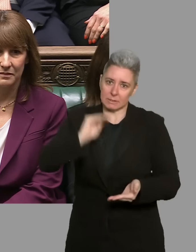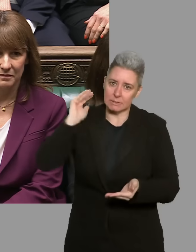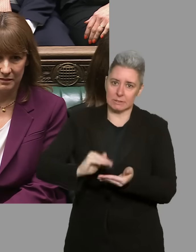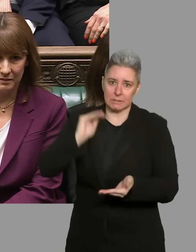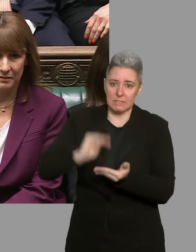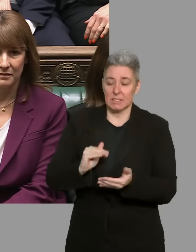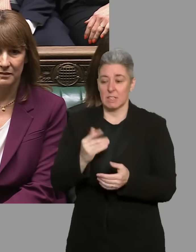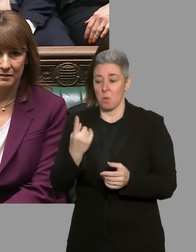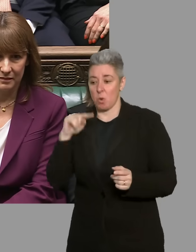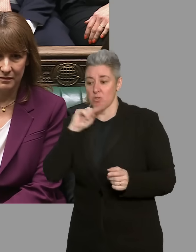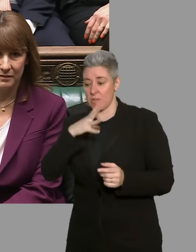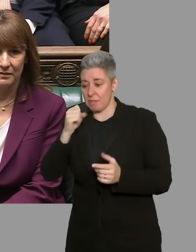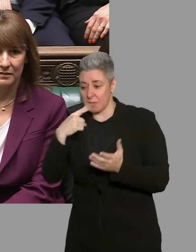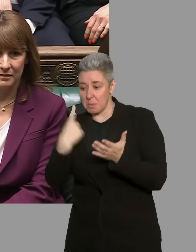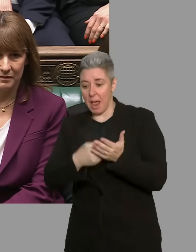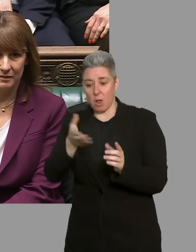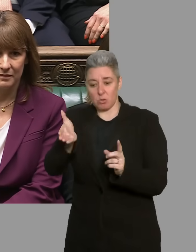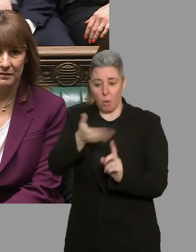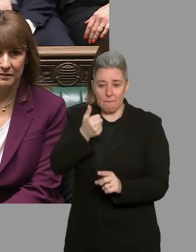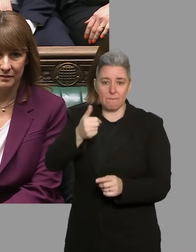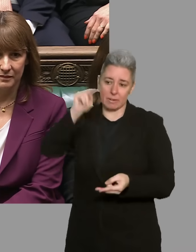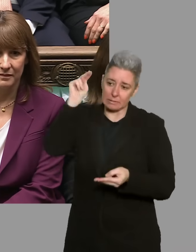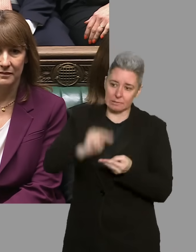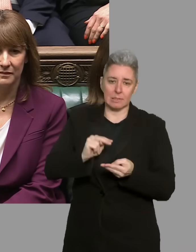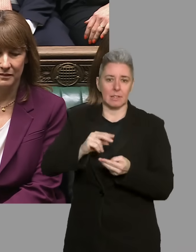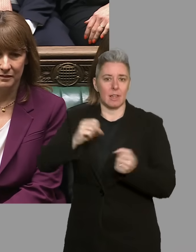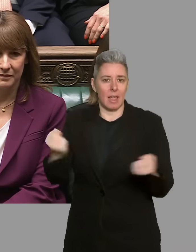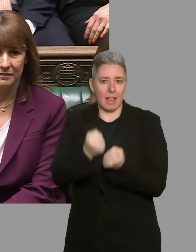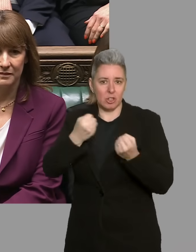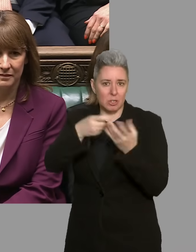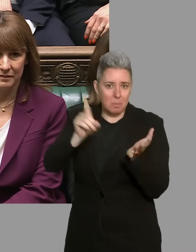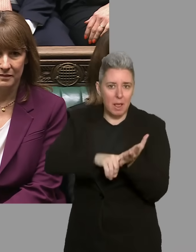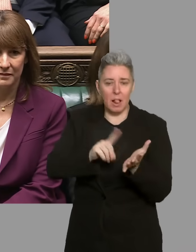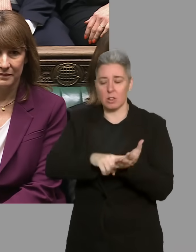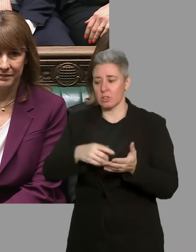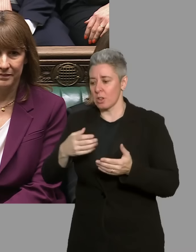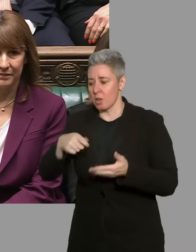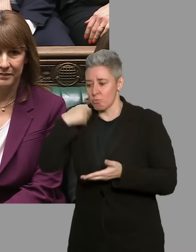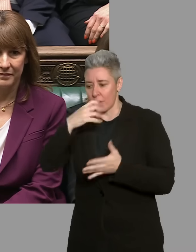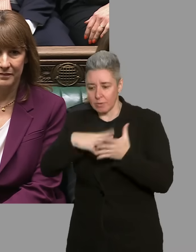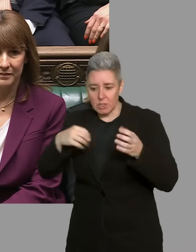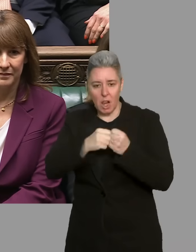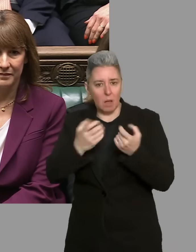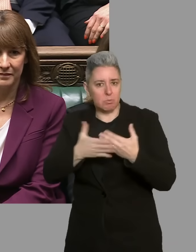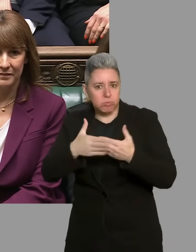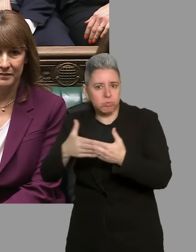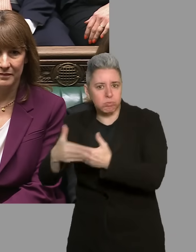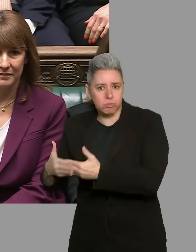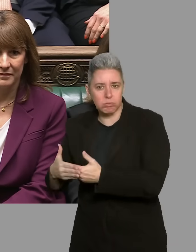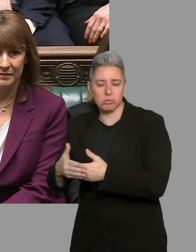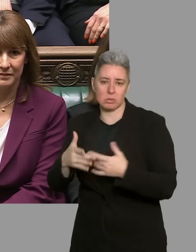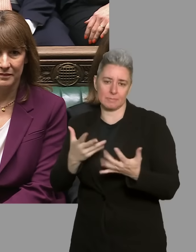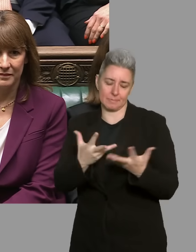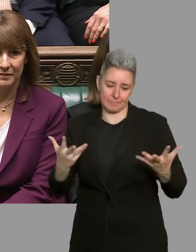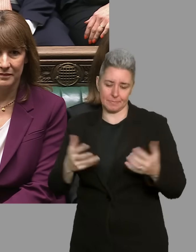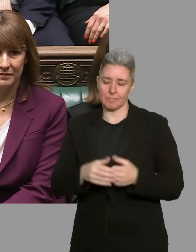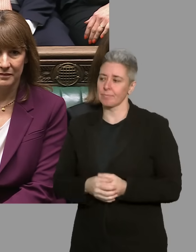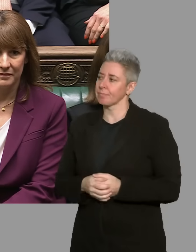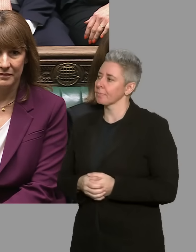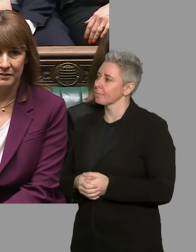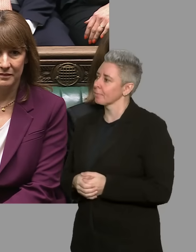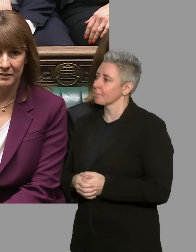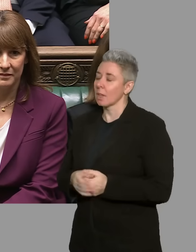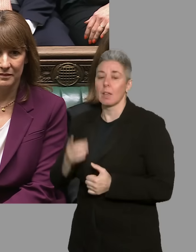European and American allies and President Zelensky at the Coalition of the Willing meeting in Paris. Mr. Speaker, we made